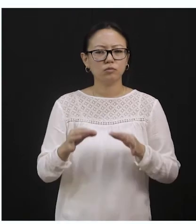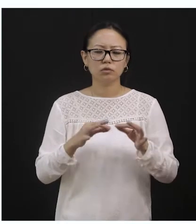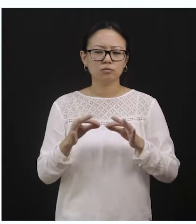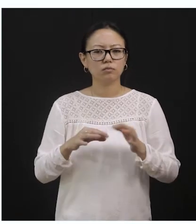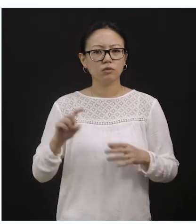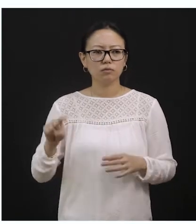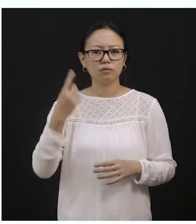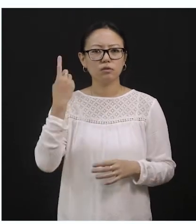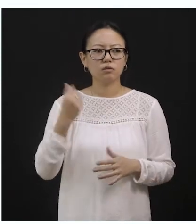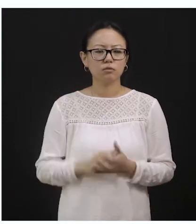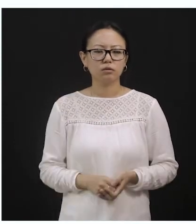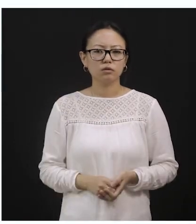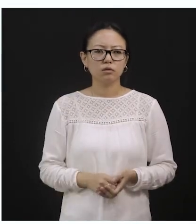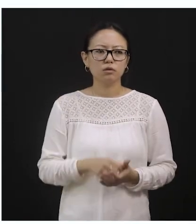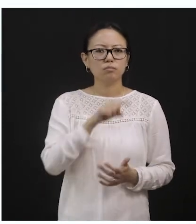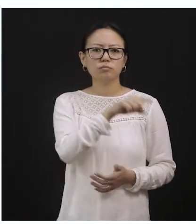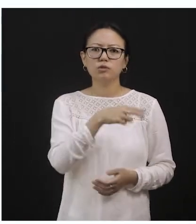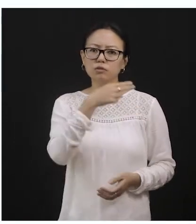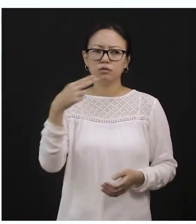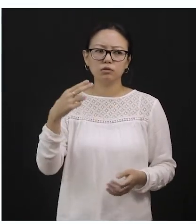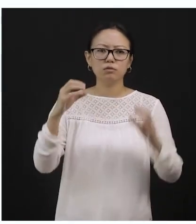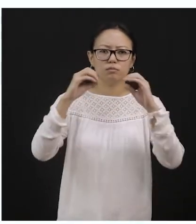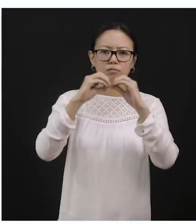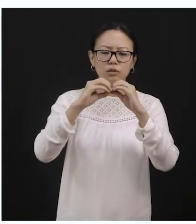of this insect is bee. Okay,